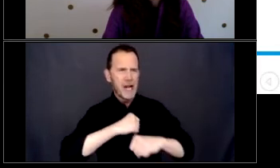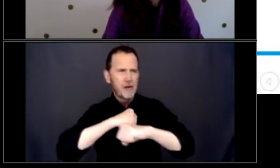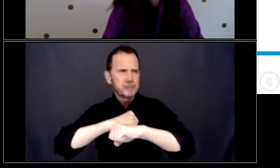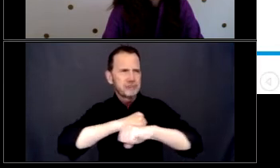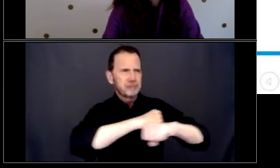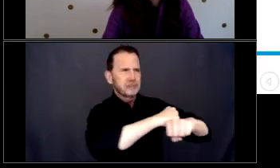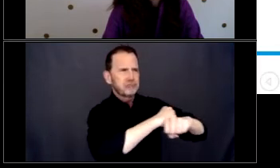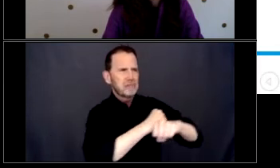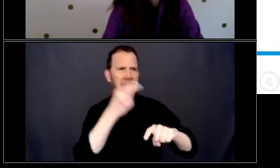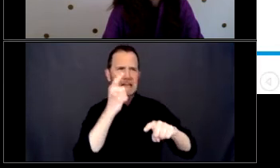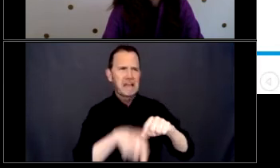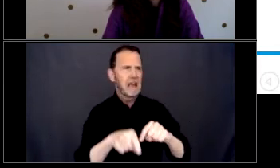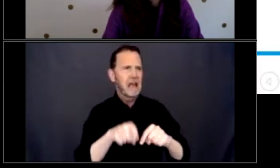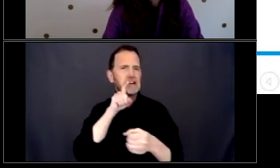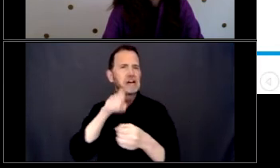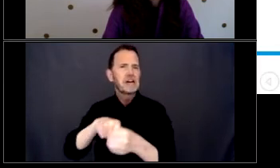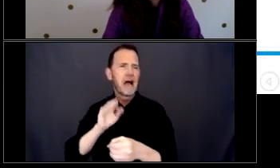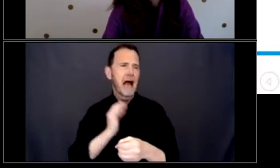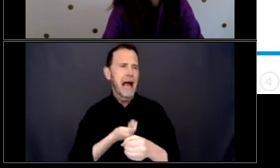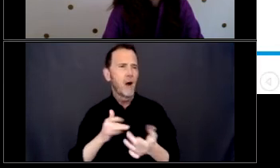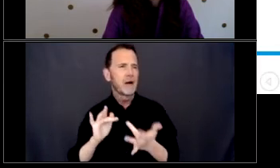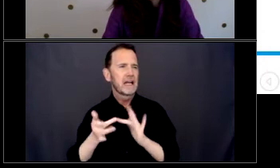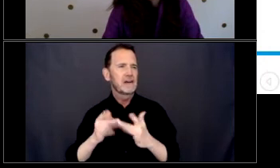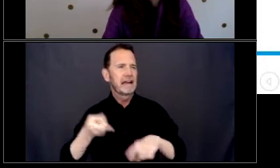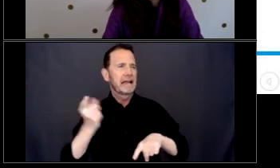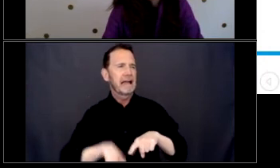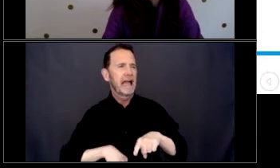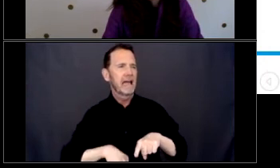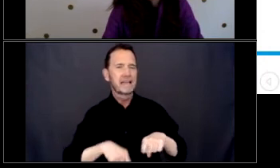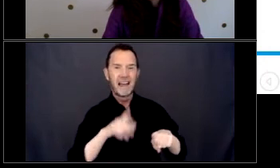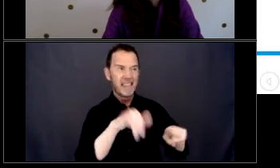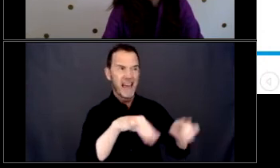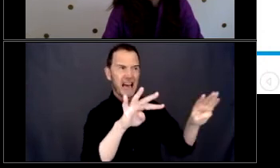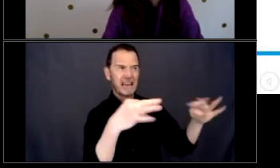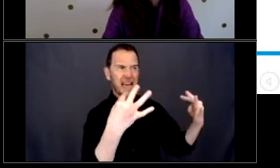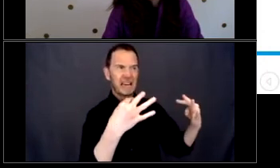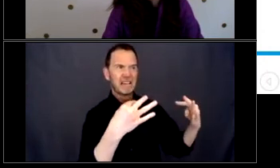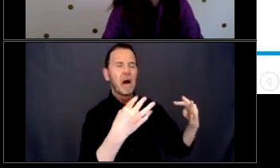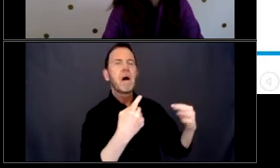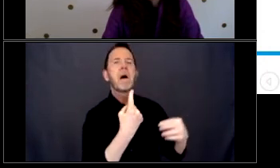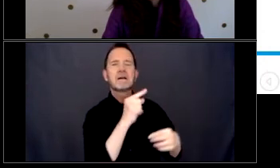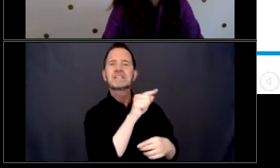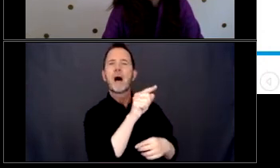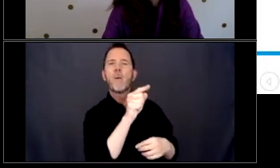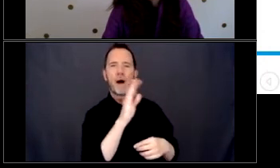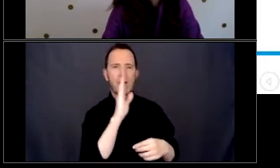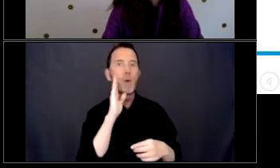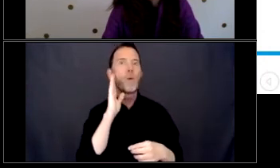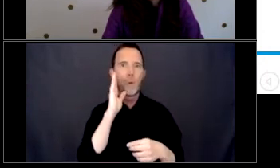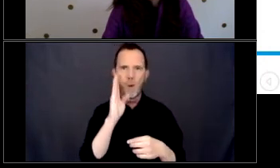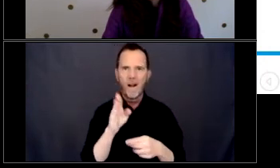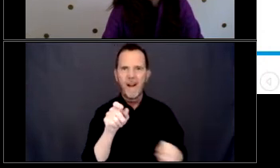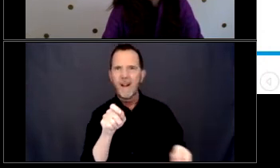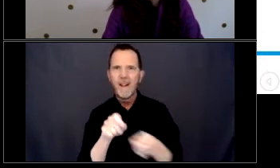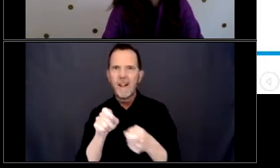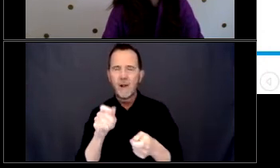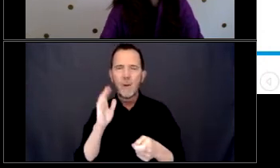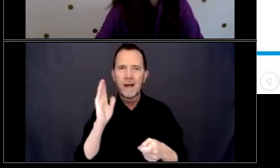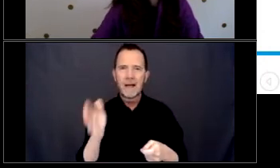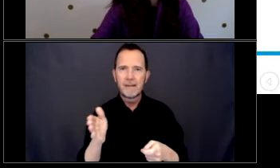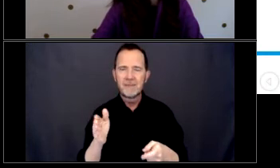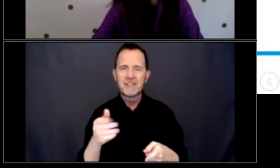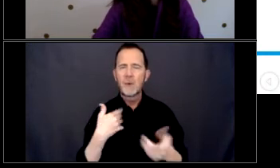to attack you. And what we found is that the moment that we start saying, all right, look at us, and we try to turn it